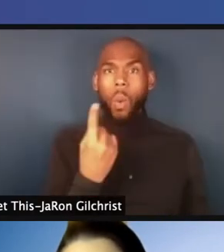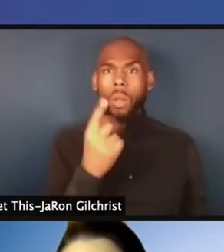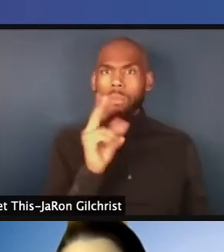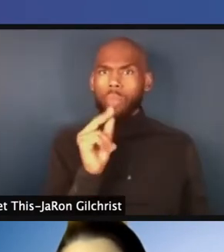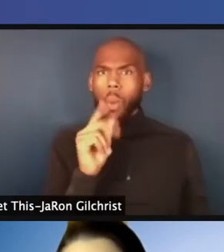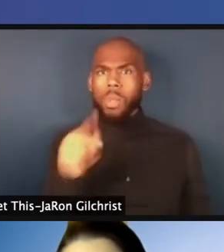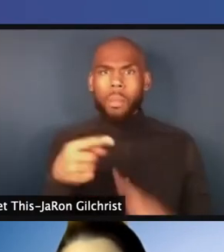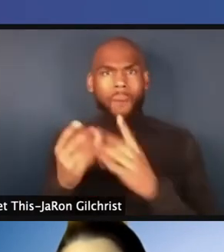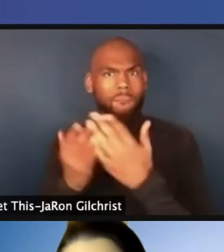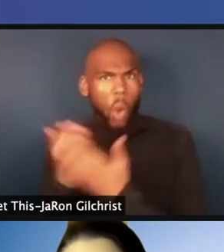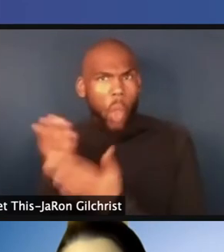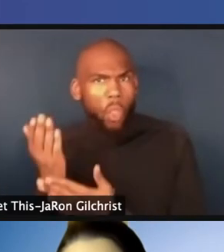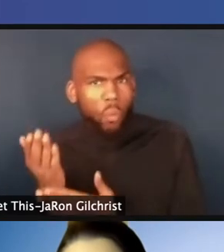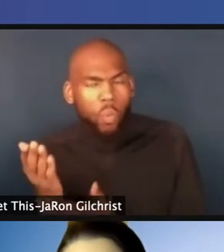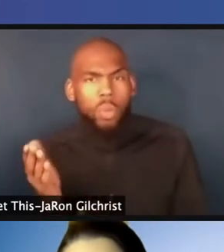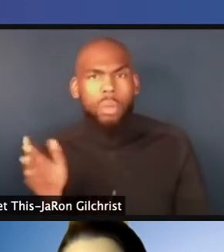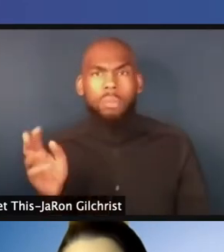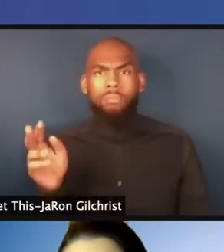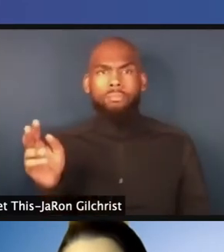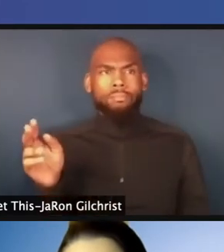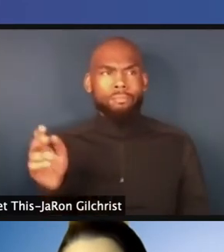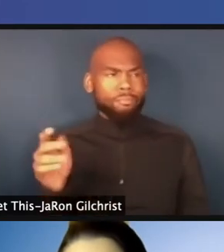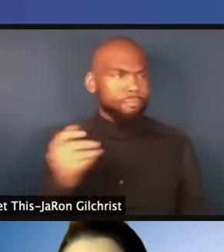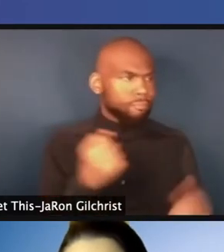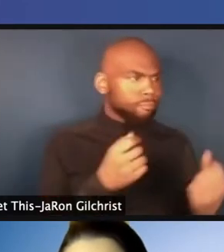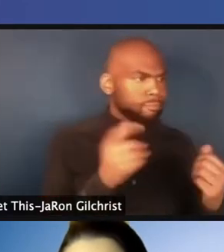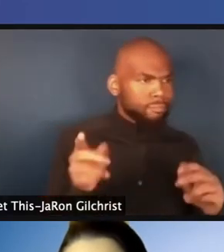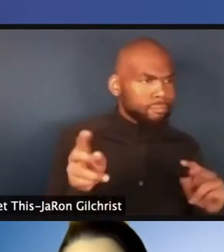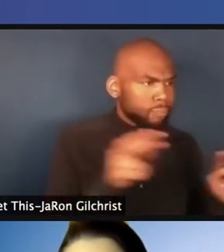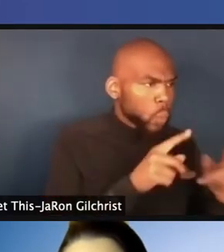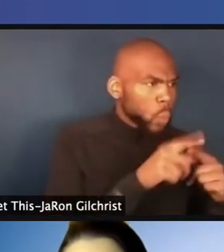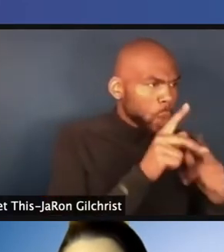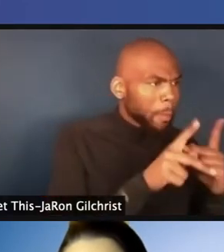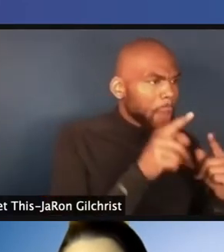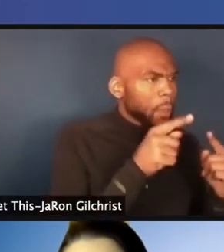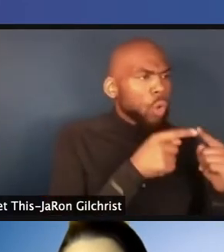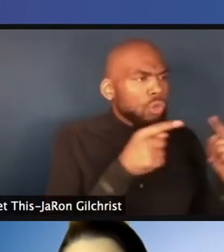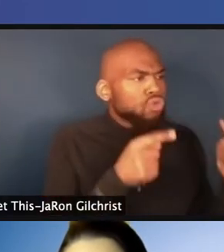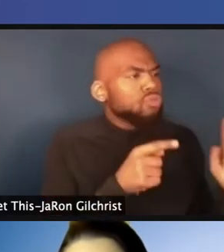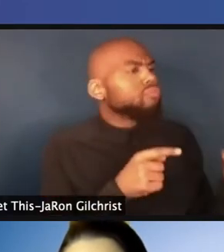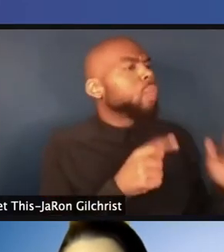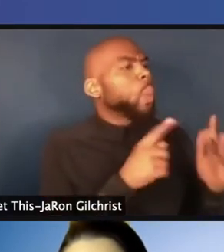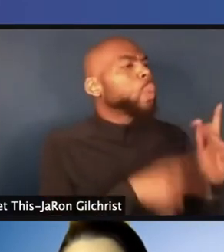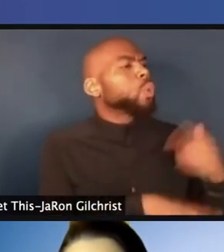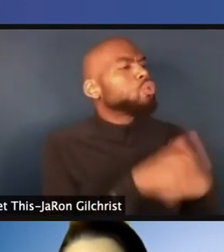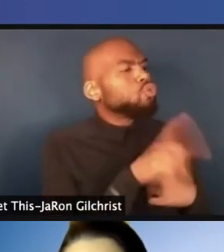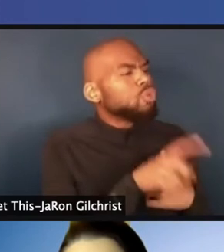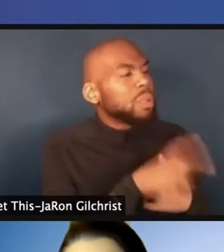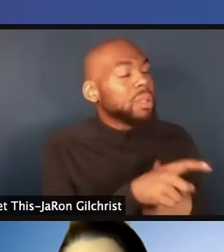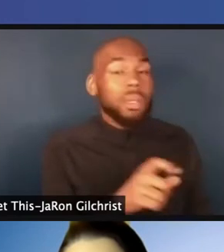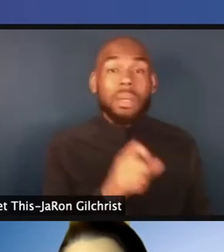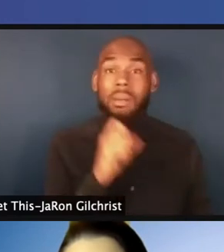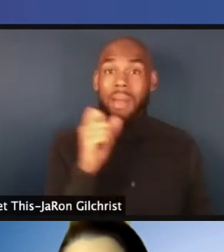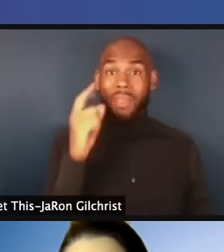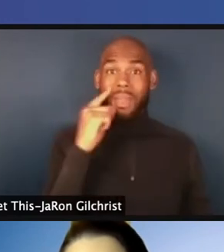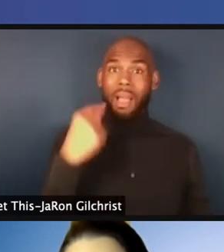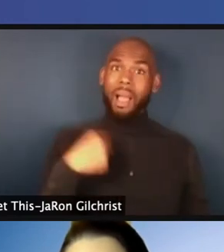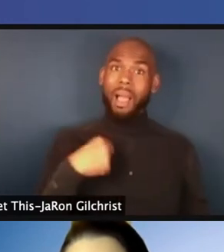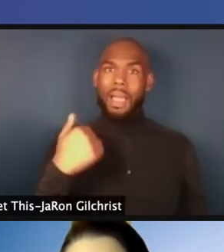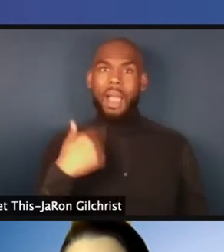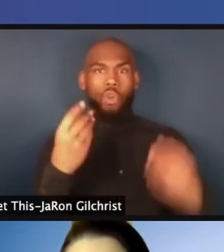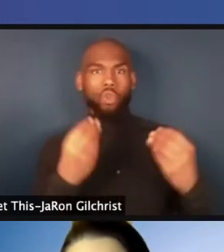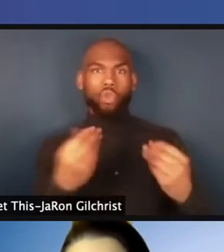It's about turning to the people who are across the street from you and asking you, what do you need? Not thinking I have a solution for you,